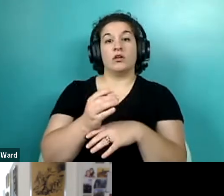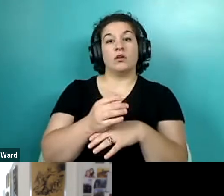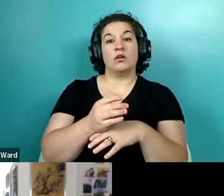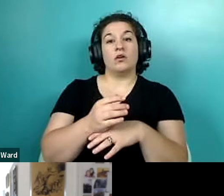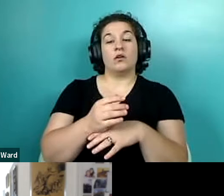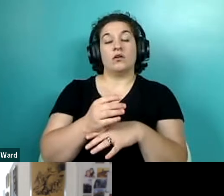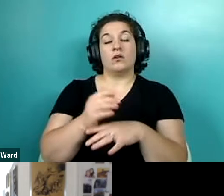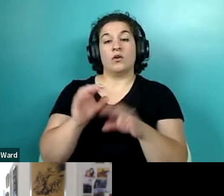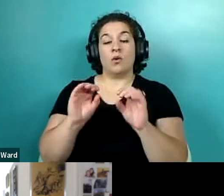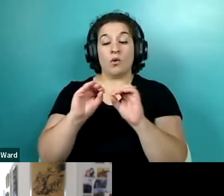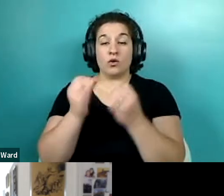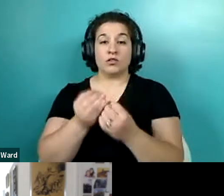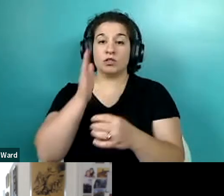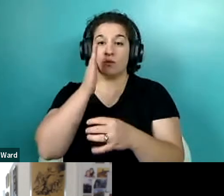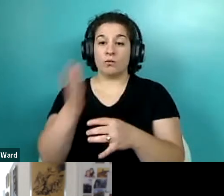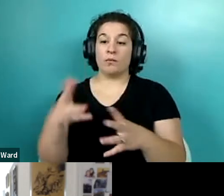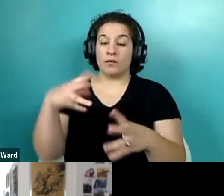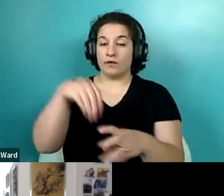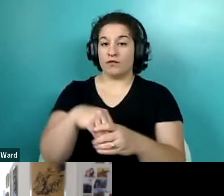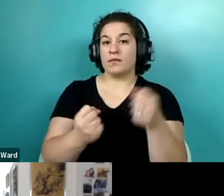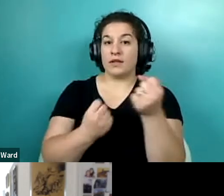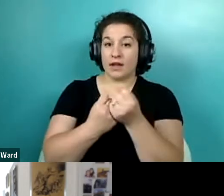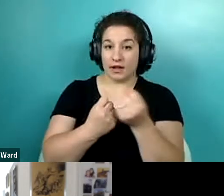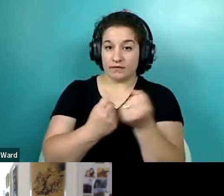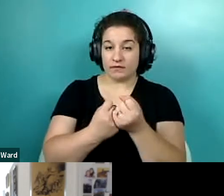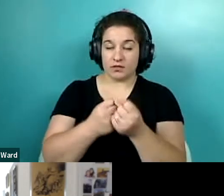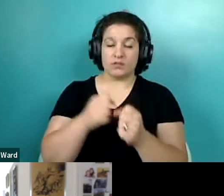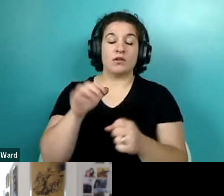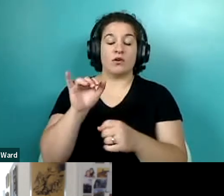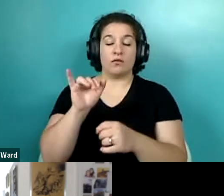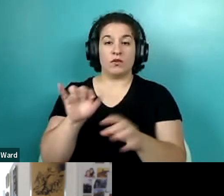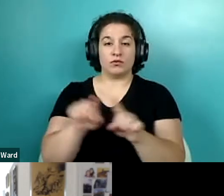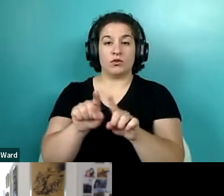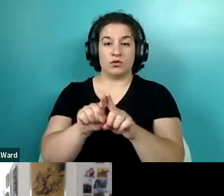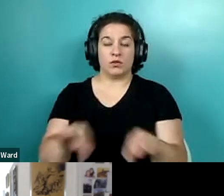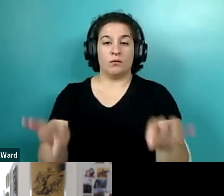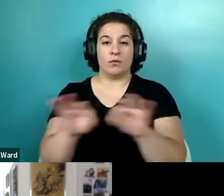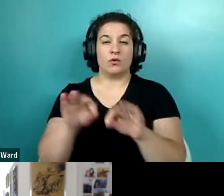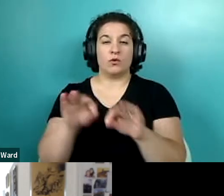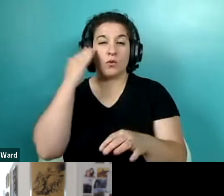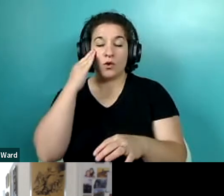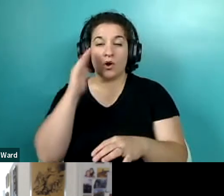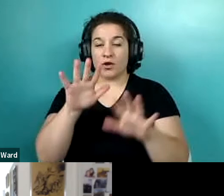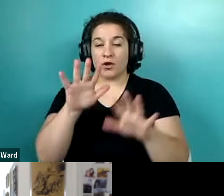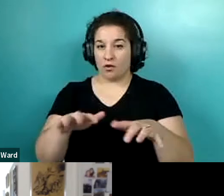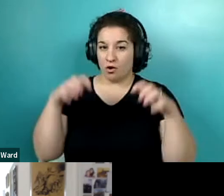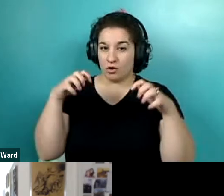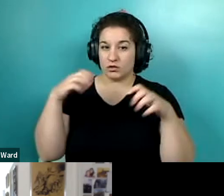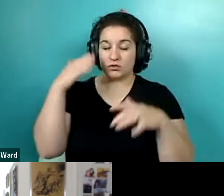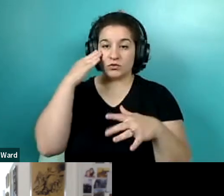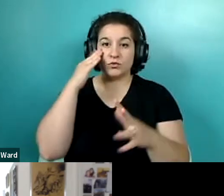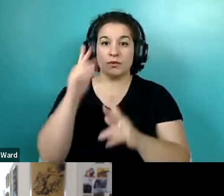a part of the advocacy, I think is also important. So knowing your audience, knowing the people in your community